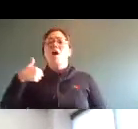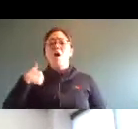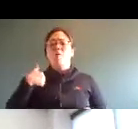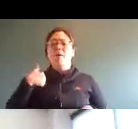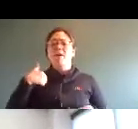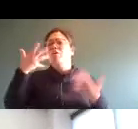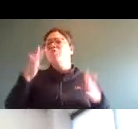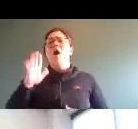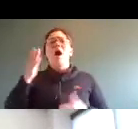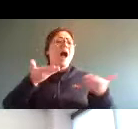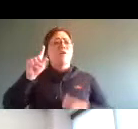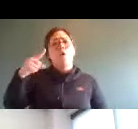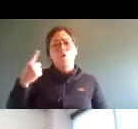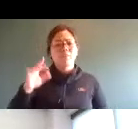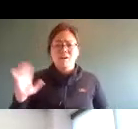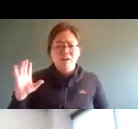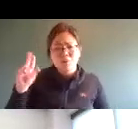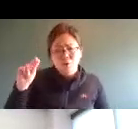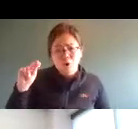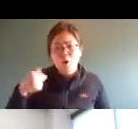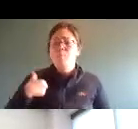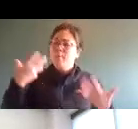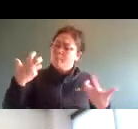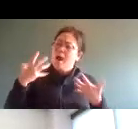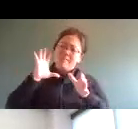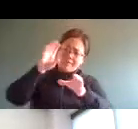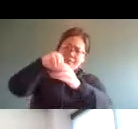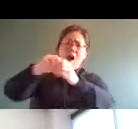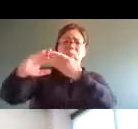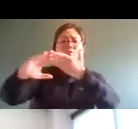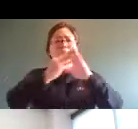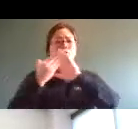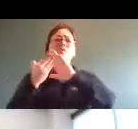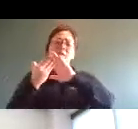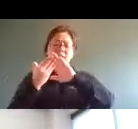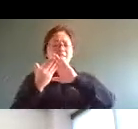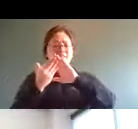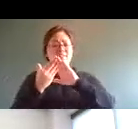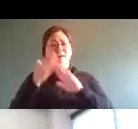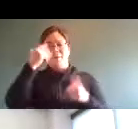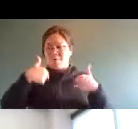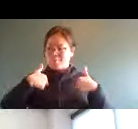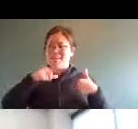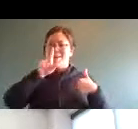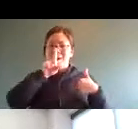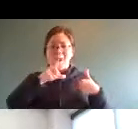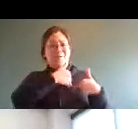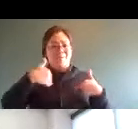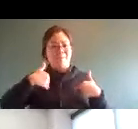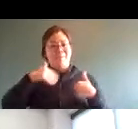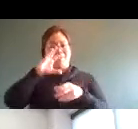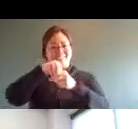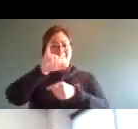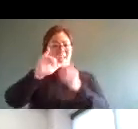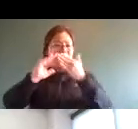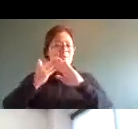staffing company here. We want to be a vital part of the communities that we're in because we are members of those communities. And